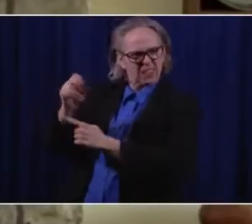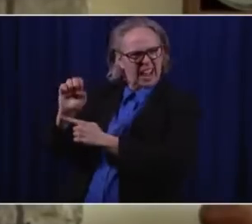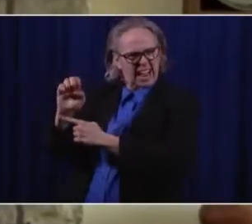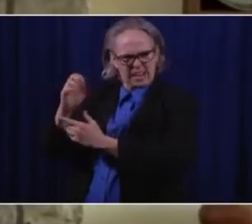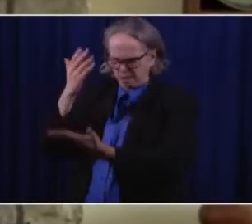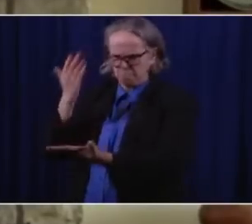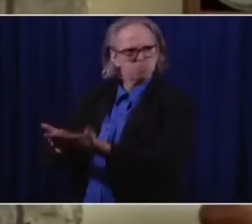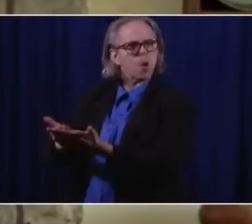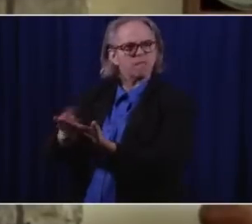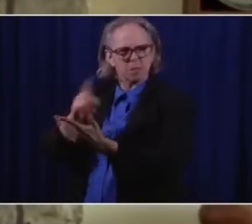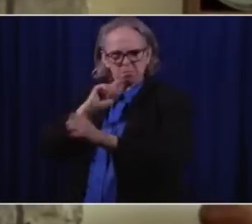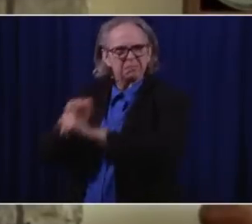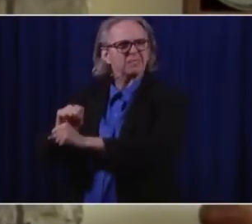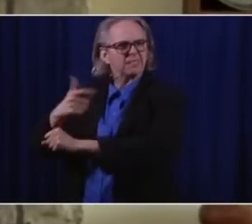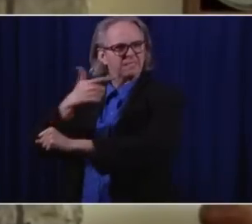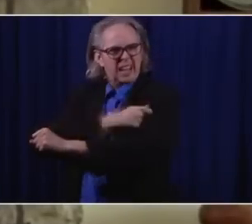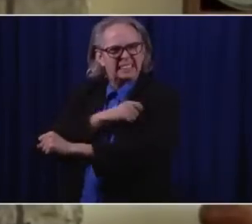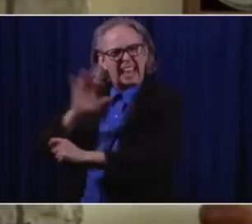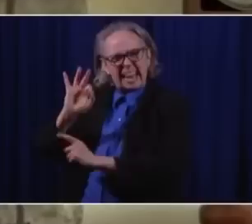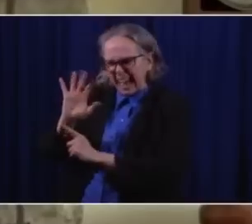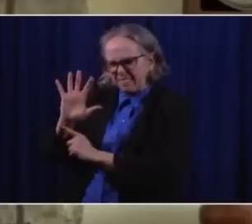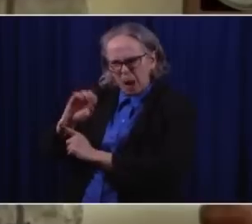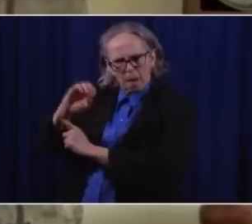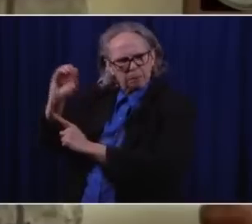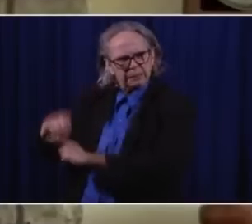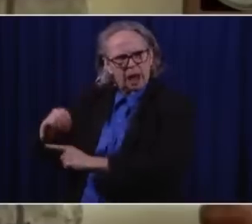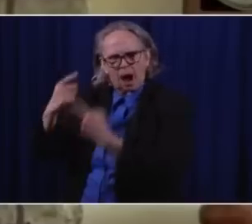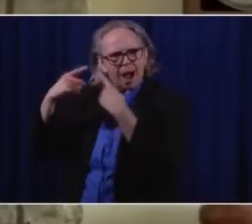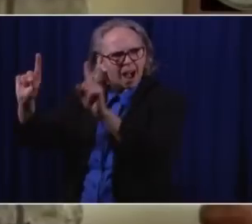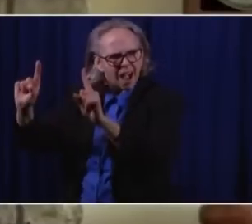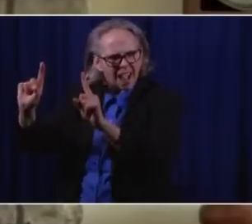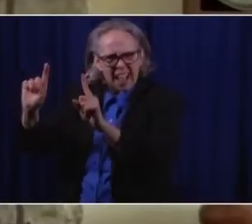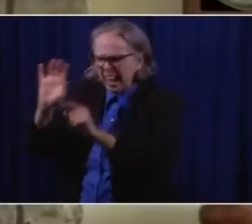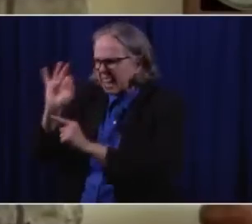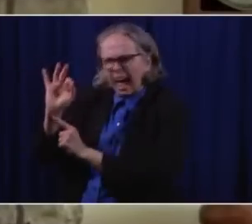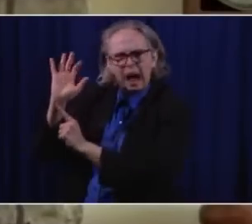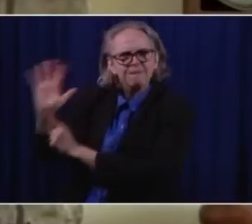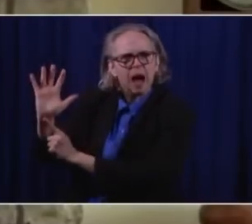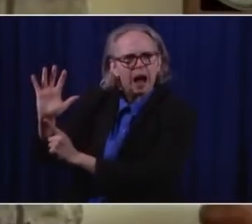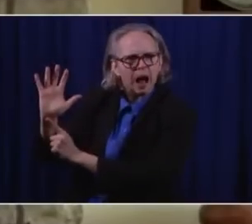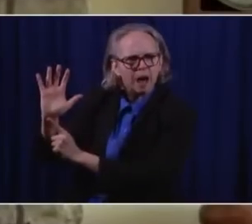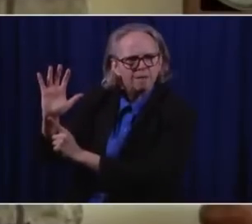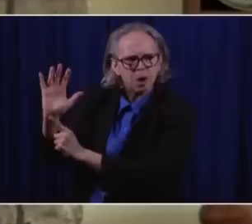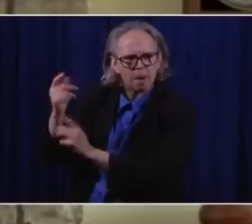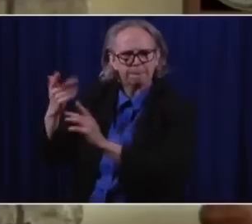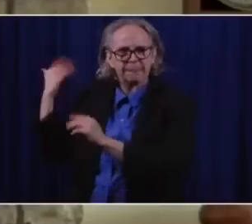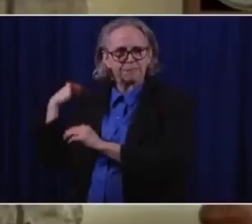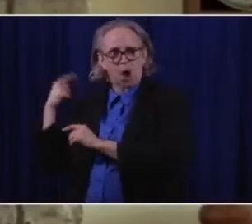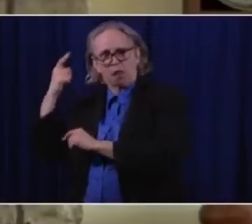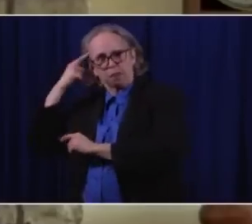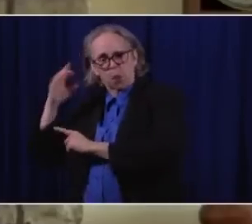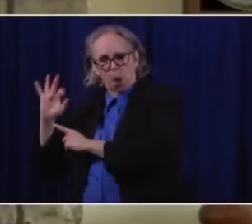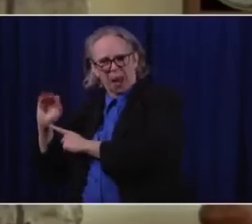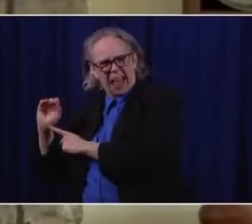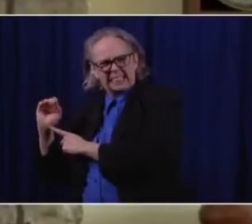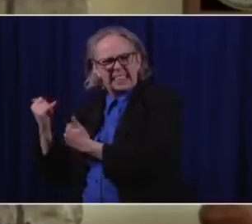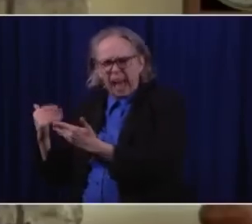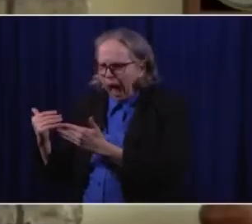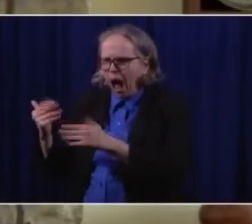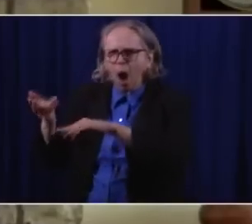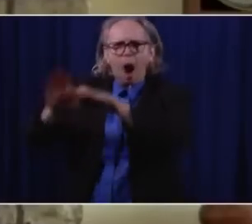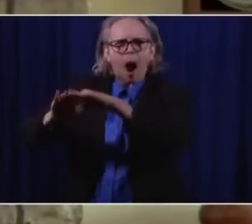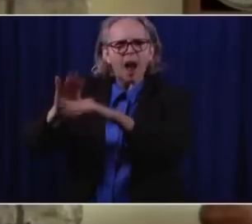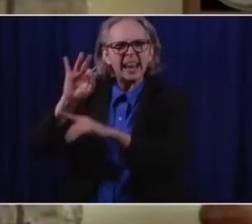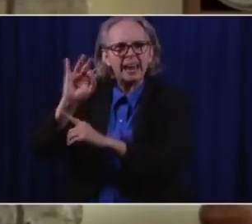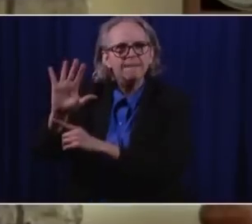is 95% effective, which is higher than they originally had announced. Latest report means their